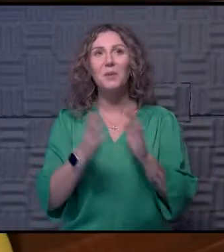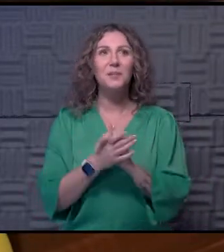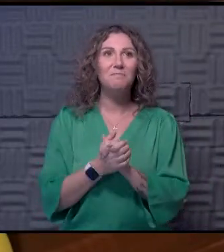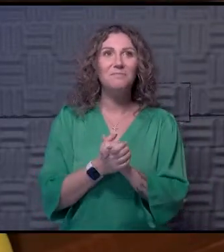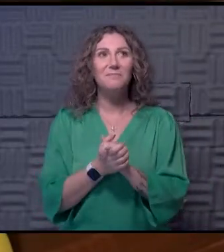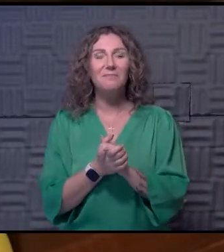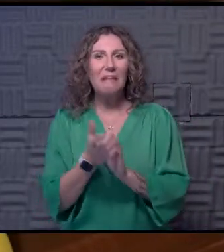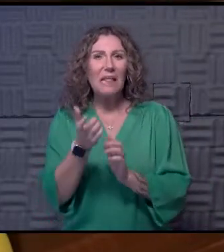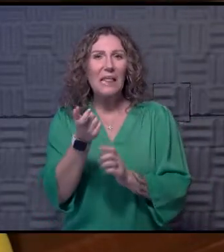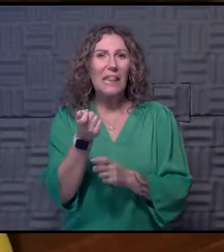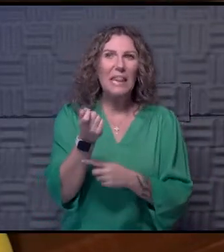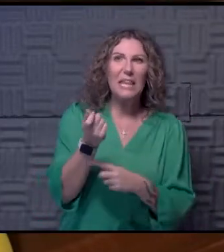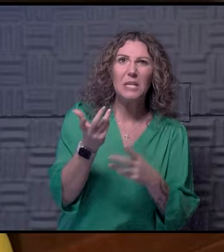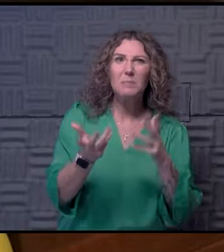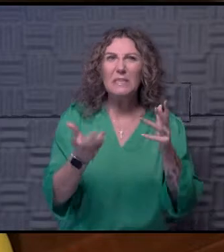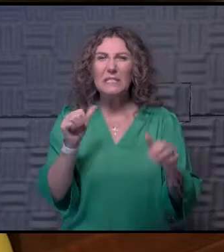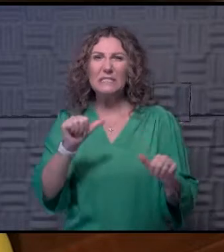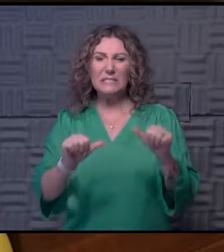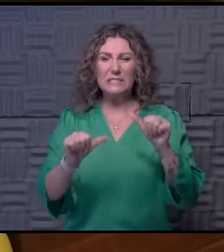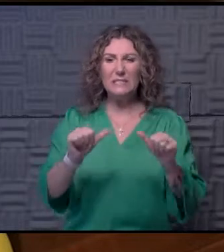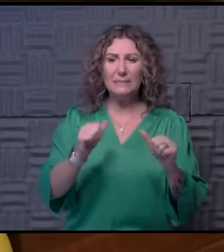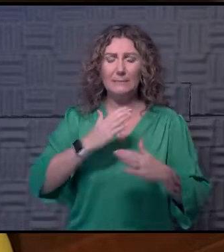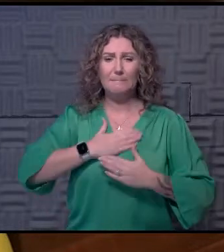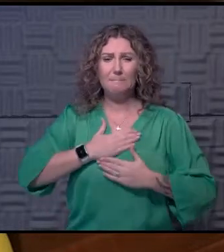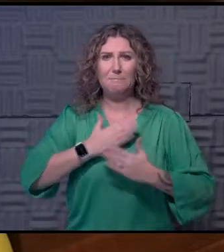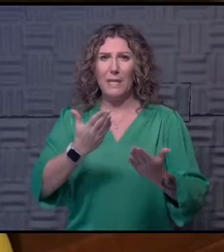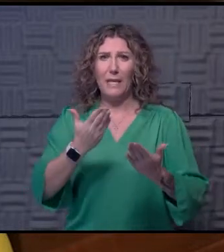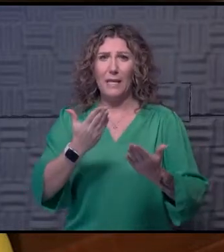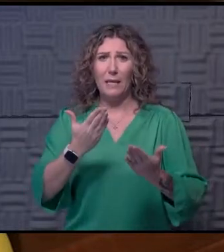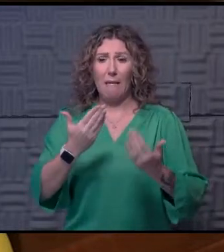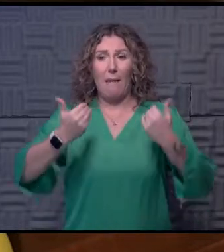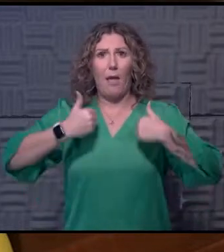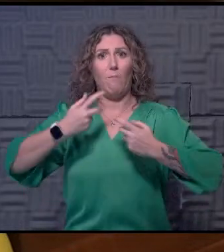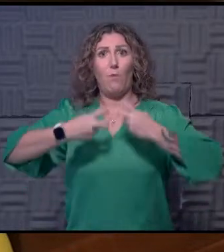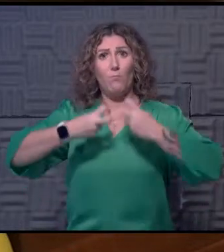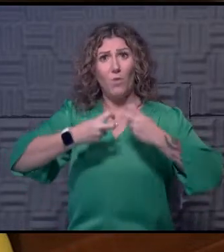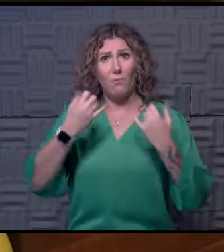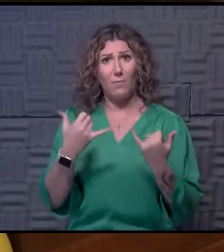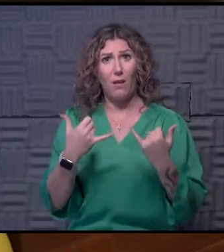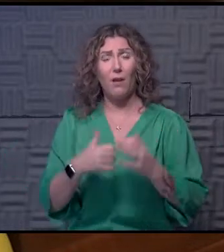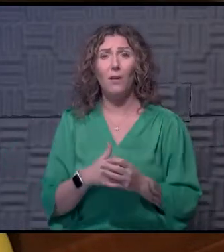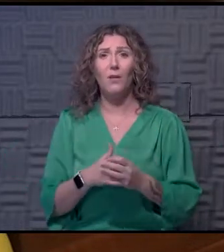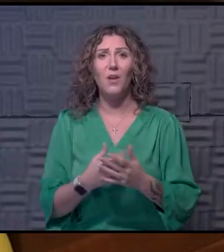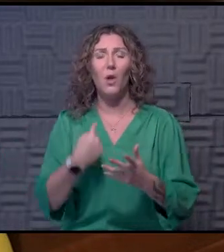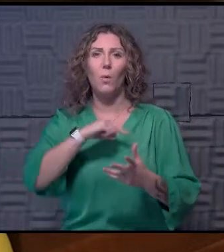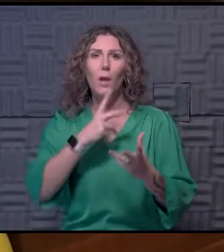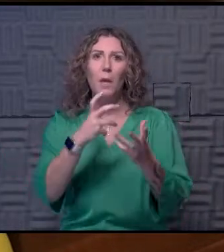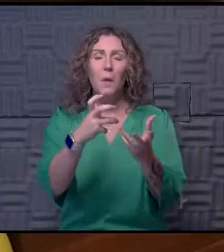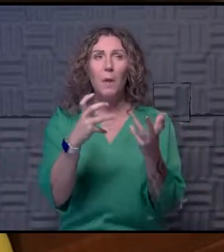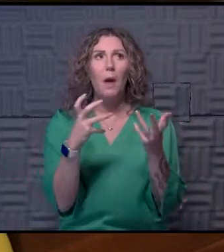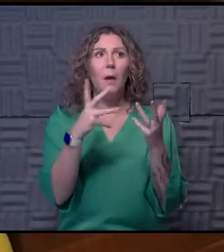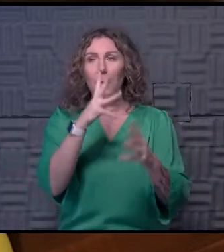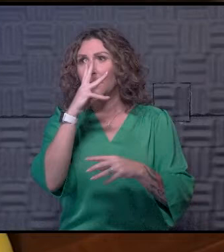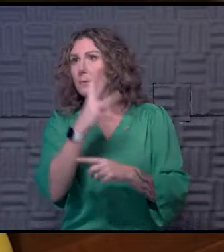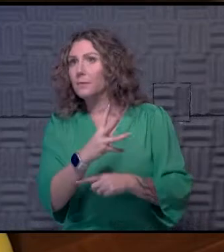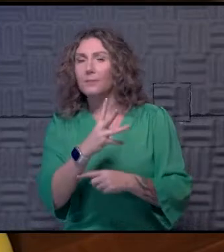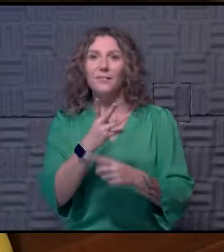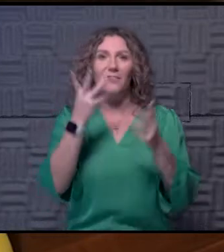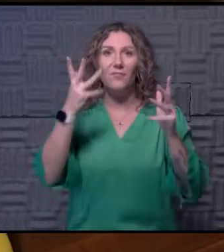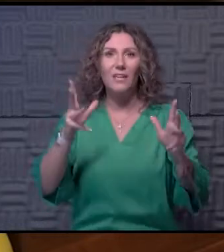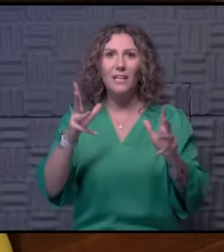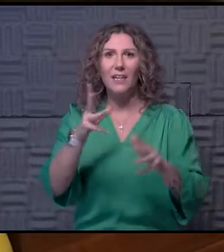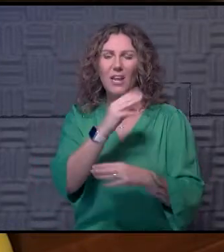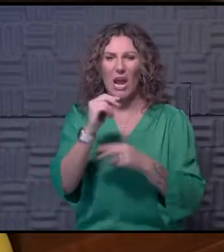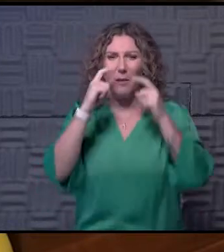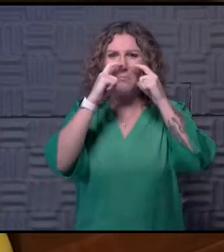little reluctant to admit that there's a problem. You know, we'd like this to go away, and wearing a mask kind of reminds